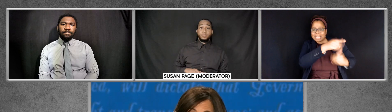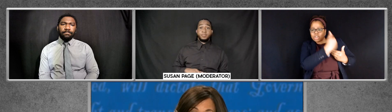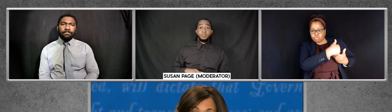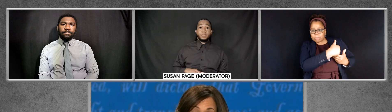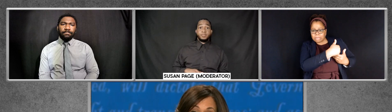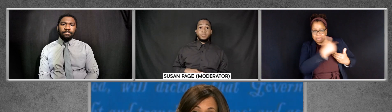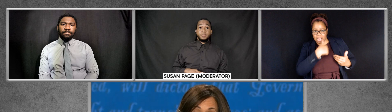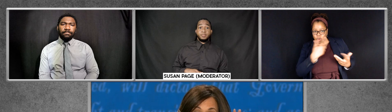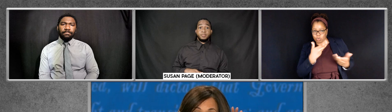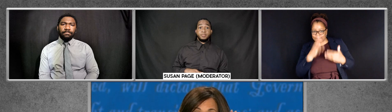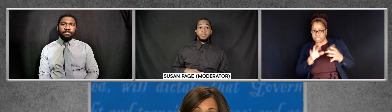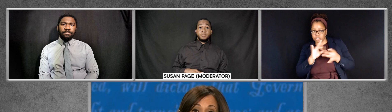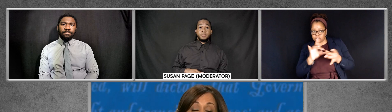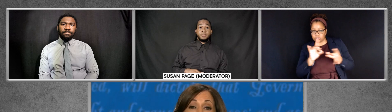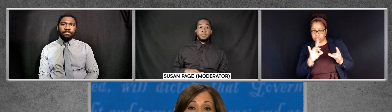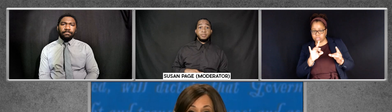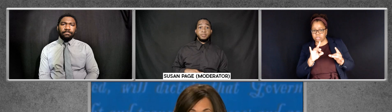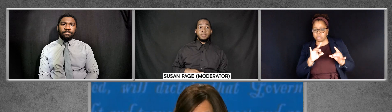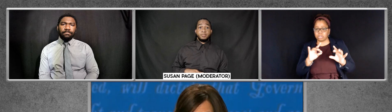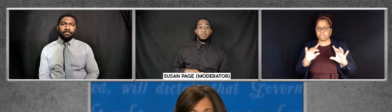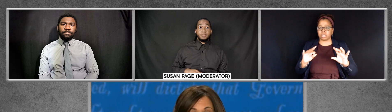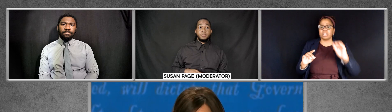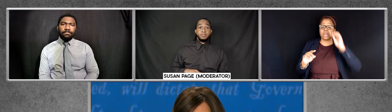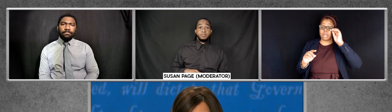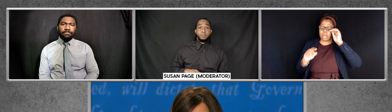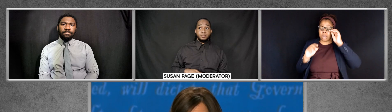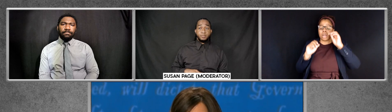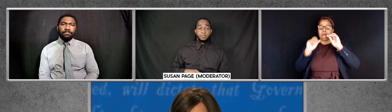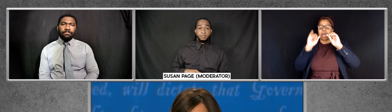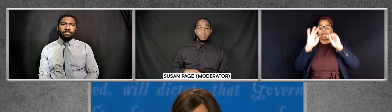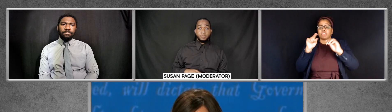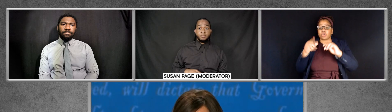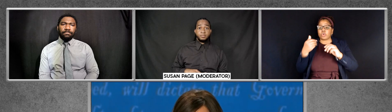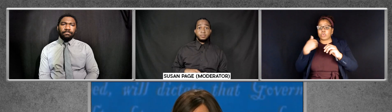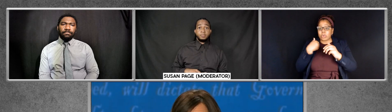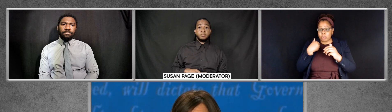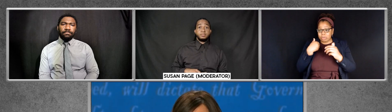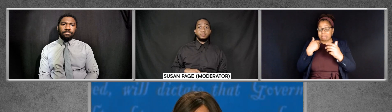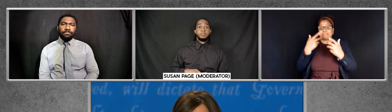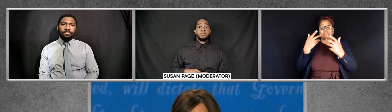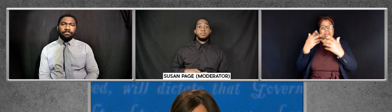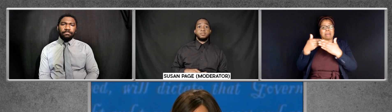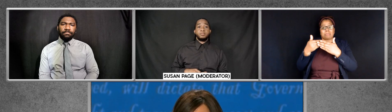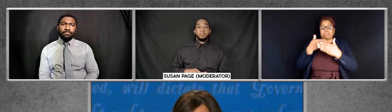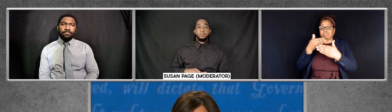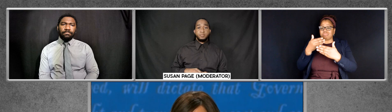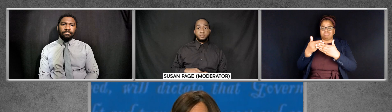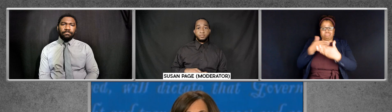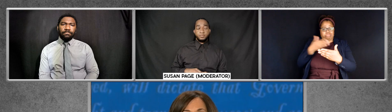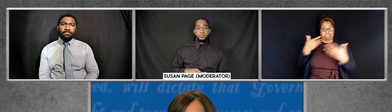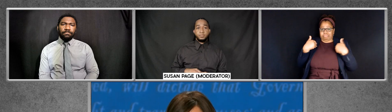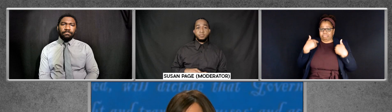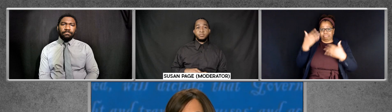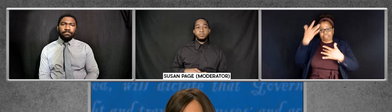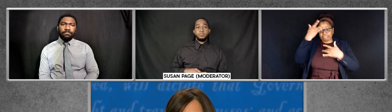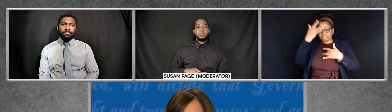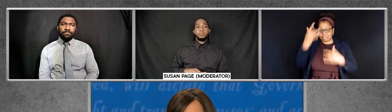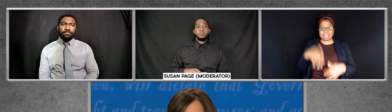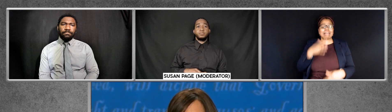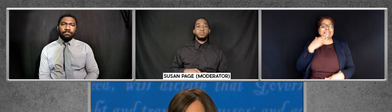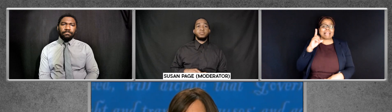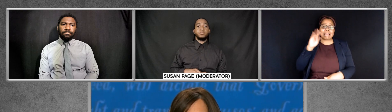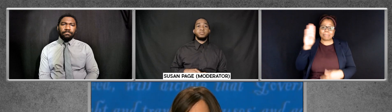please. If you have a pre-existing condition, heart disease, diabetes, breast cancer, they're coming for